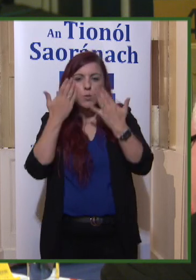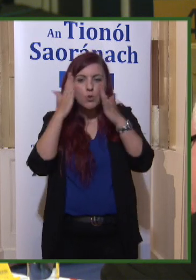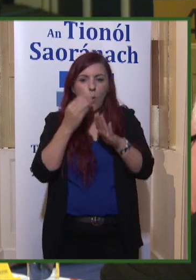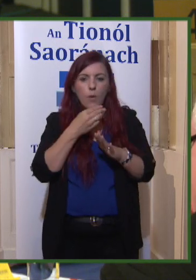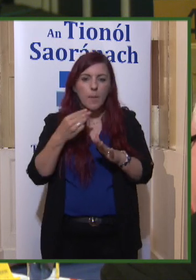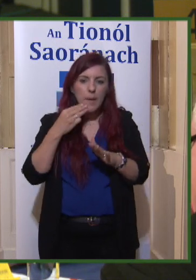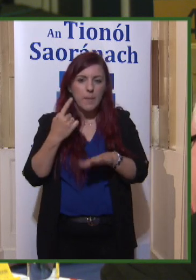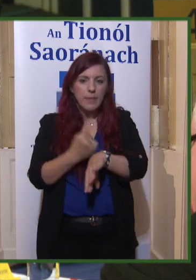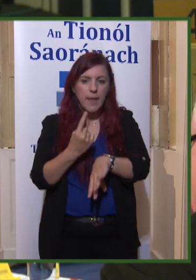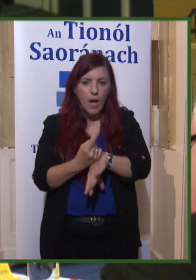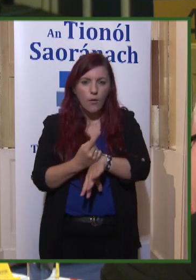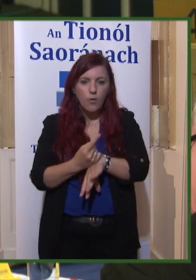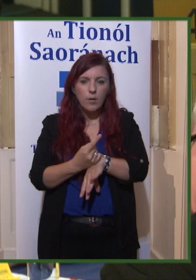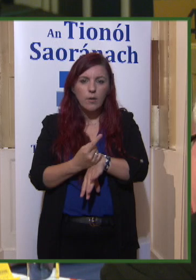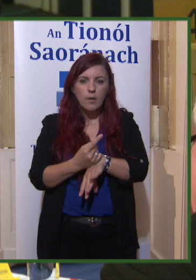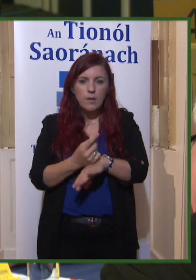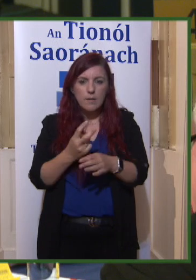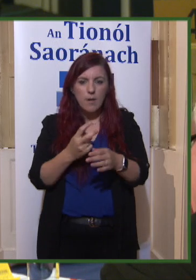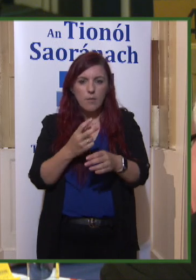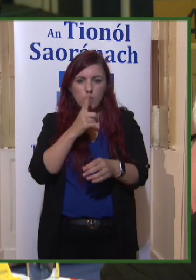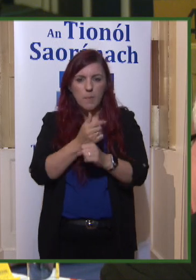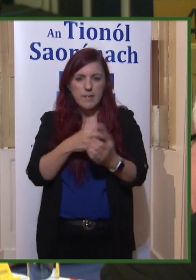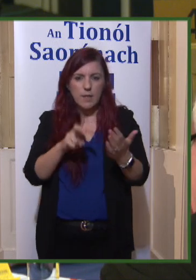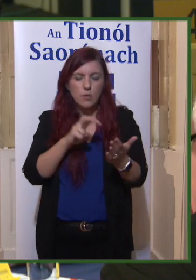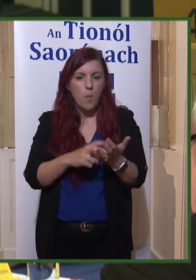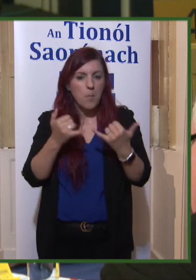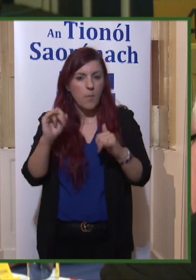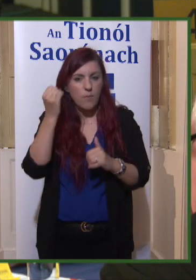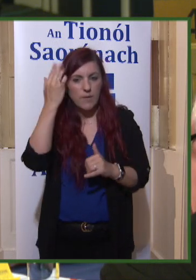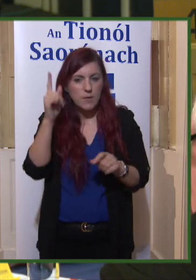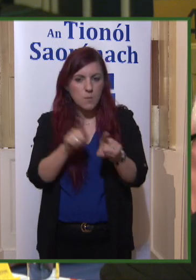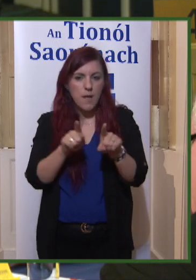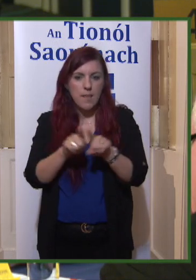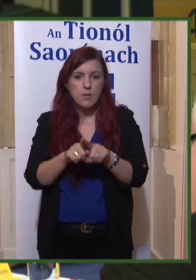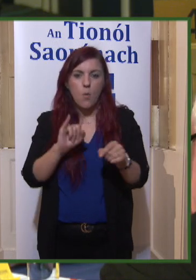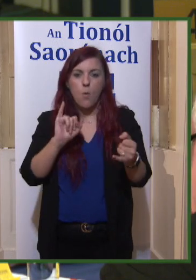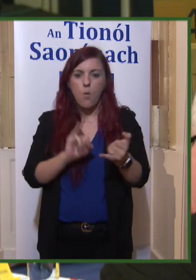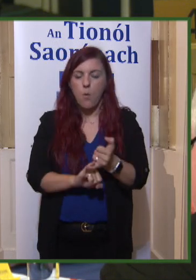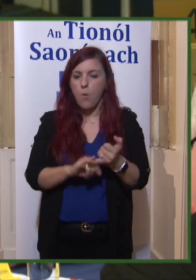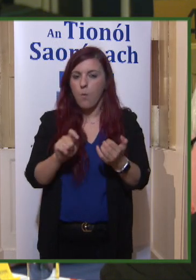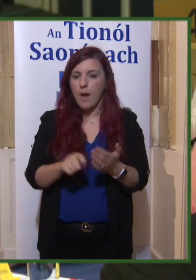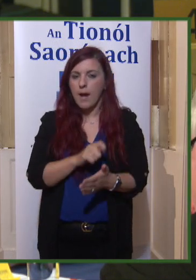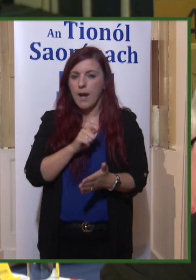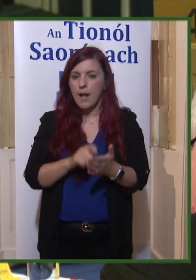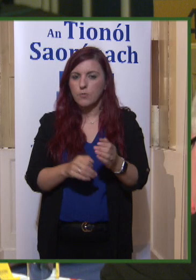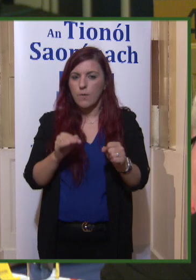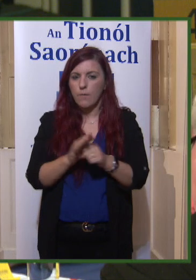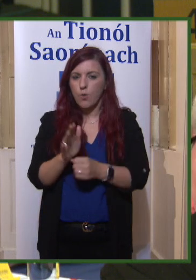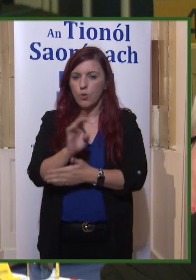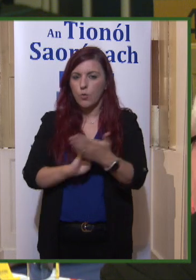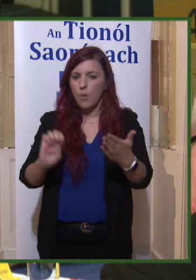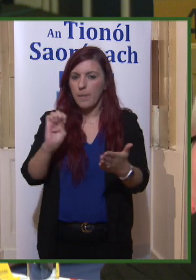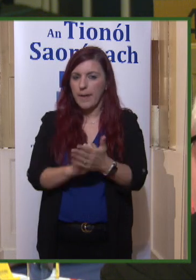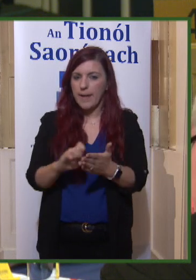get 1,000 signatures. I think what's being overlooked here maybe is the fact that the electorate for the European